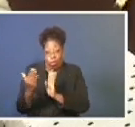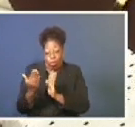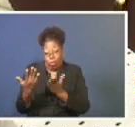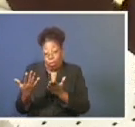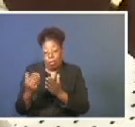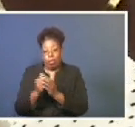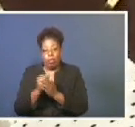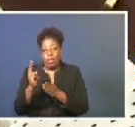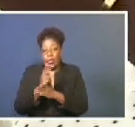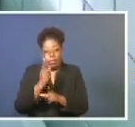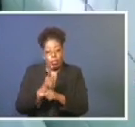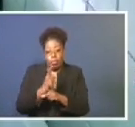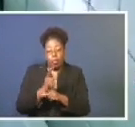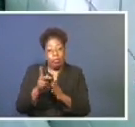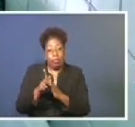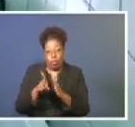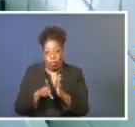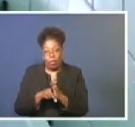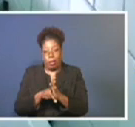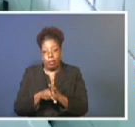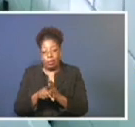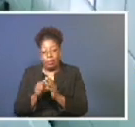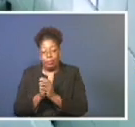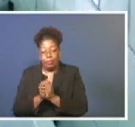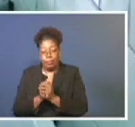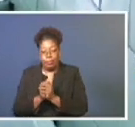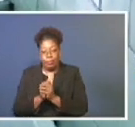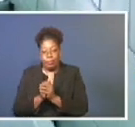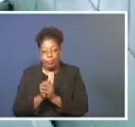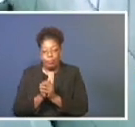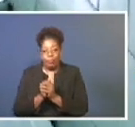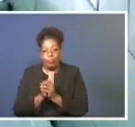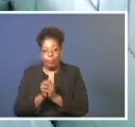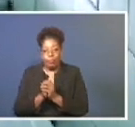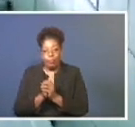utilizing the proper protocols. Cleopatra Murphy, ZNS Network News.